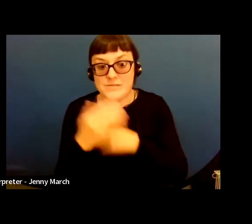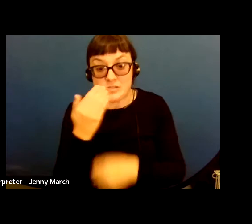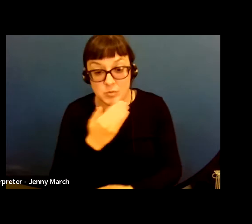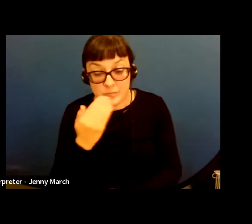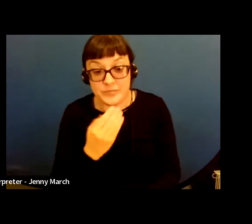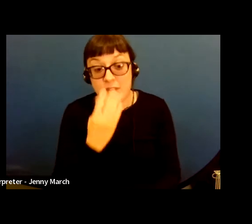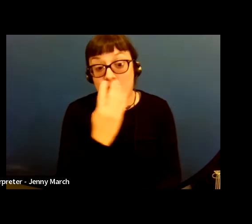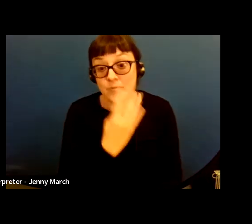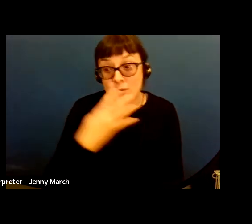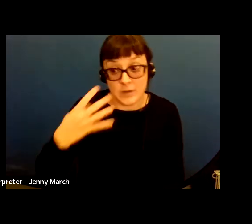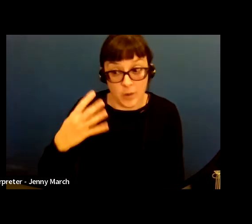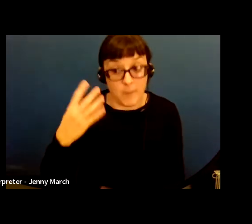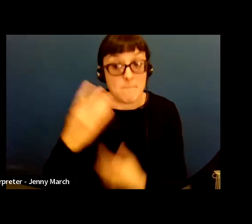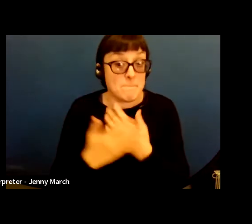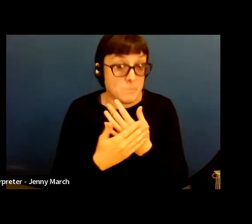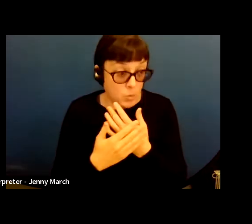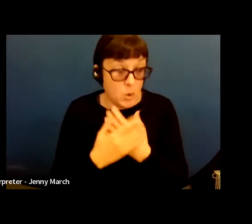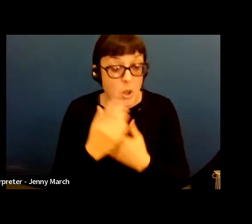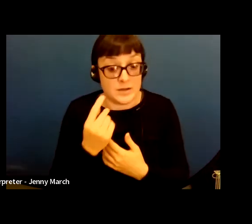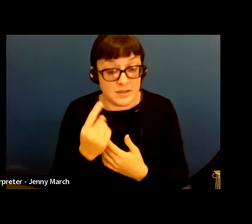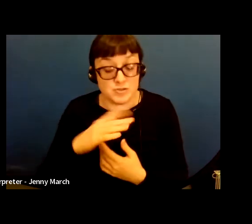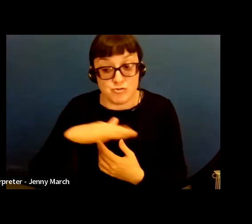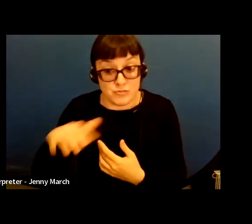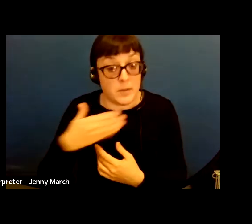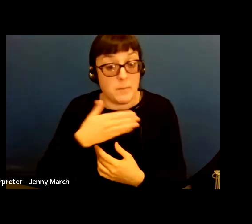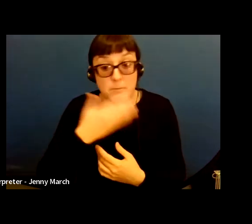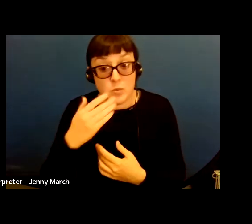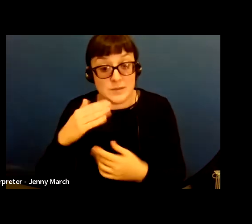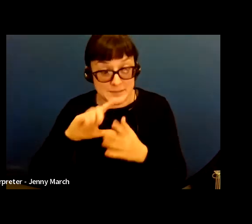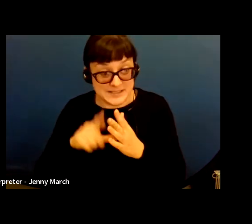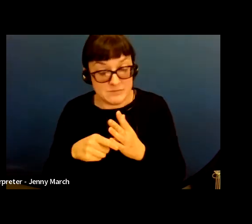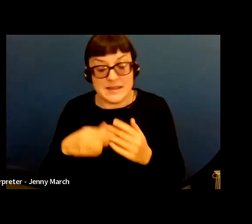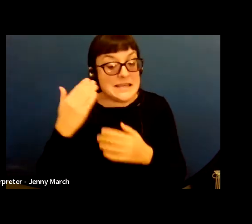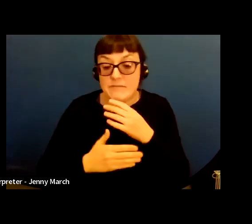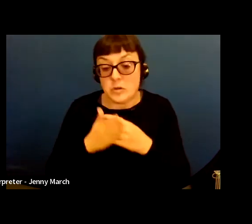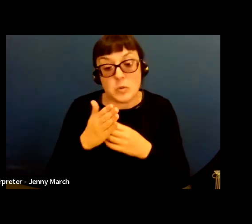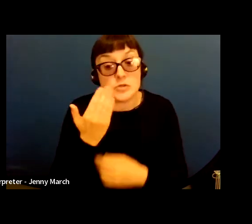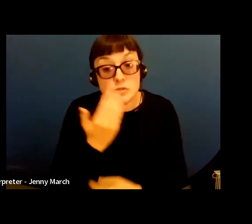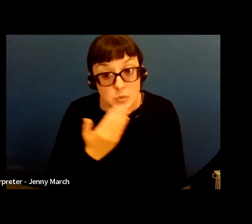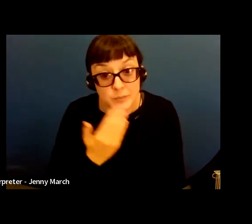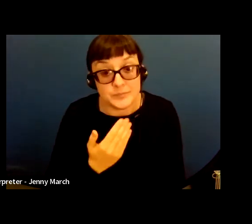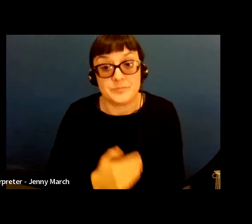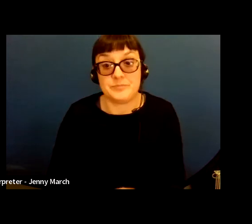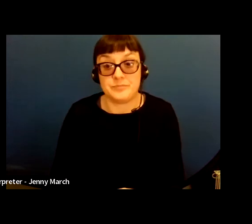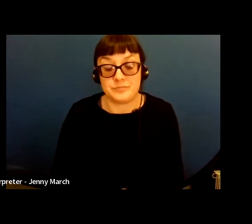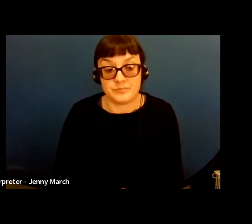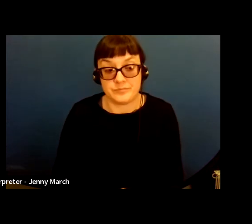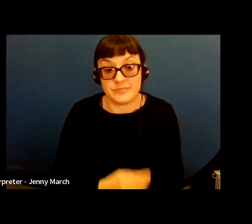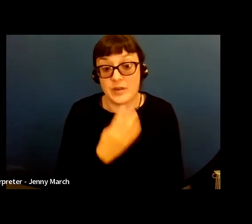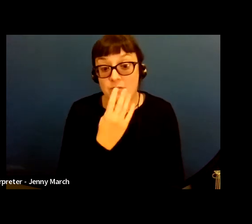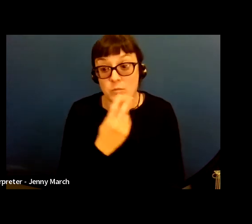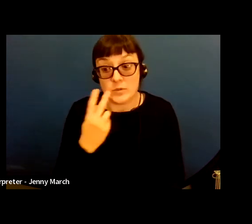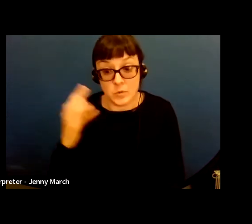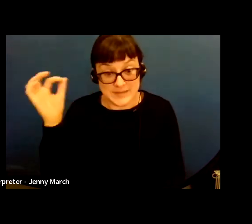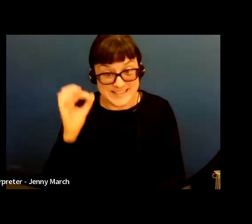49% more likely than children without disabilities to have never attended school and are 42% less likely to have foundational reading